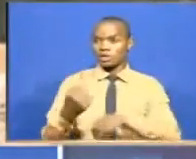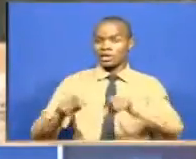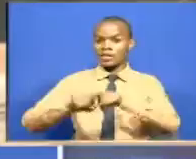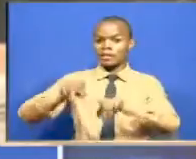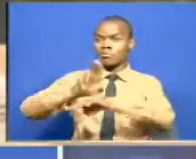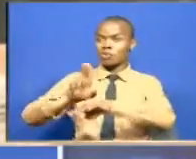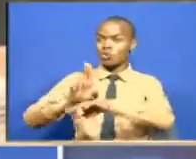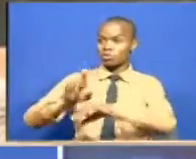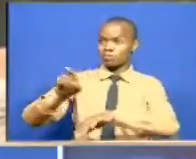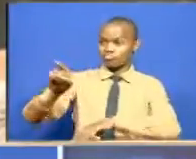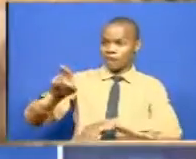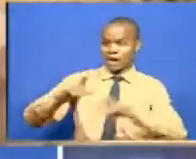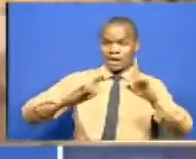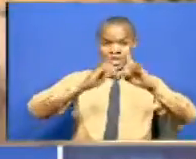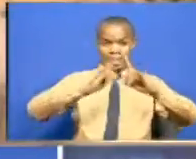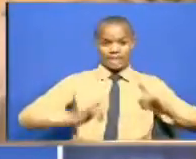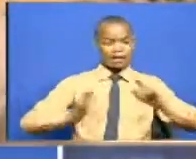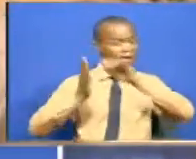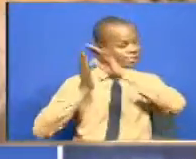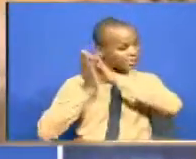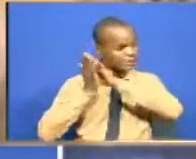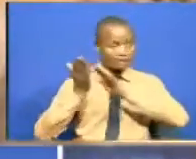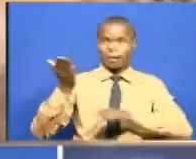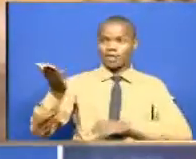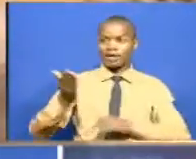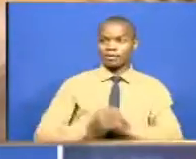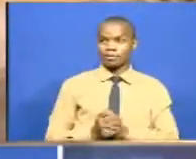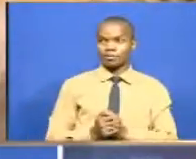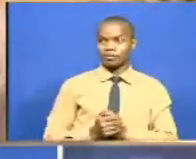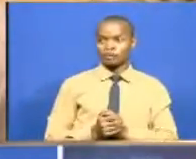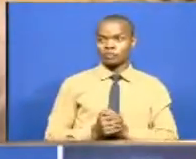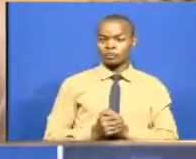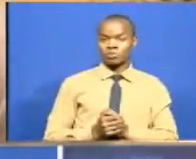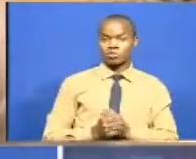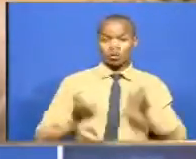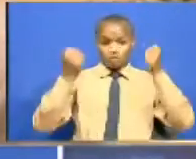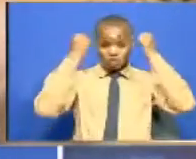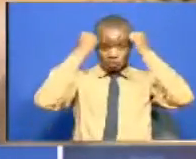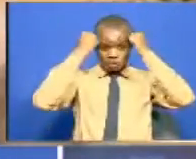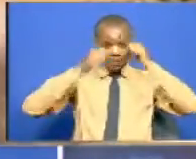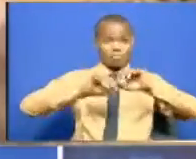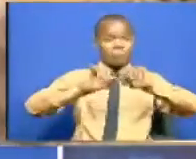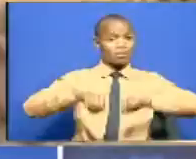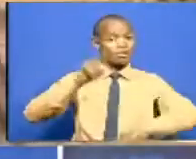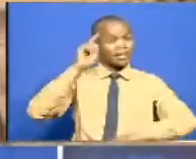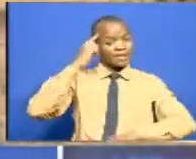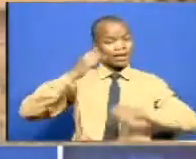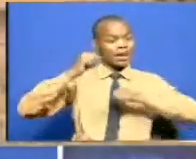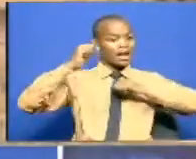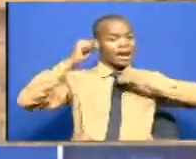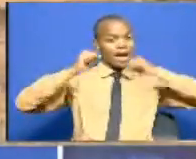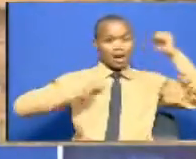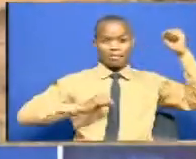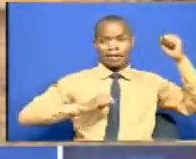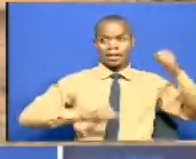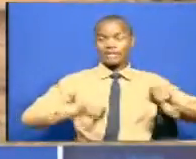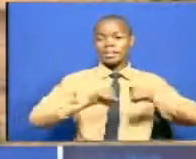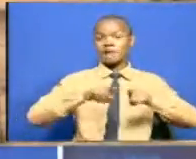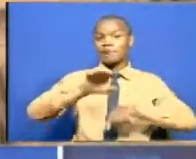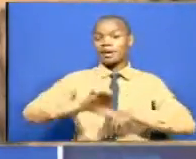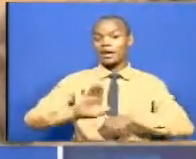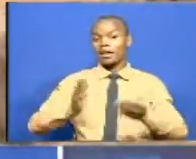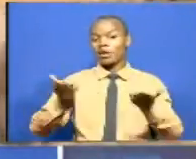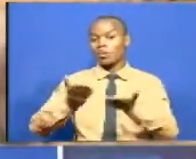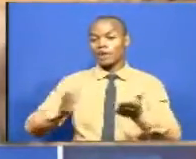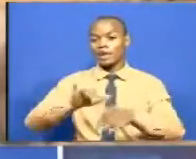tents as their dormitory. Students are living like military officers, staying in tents, which you cannot even stay